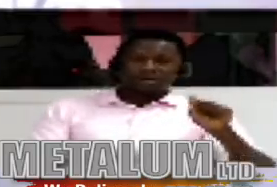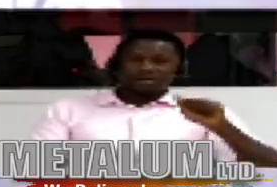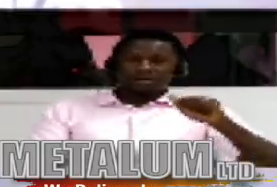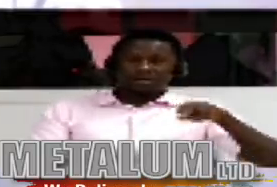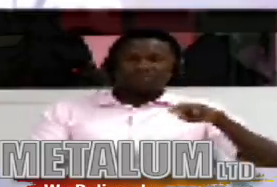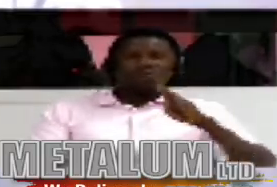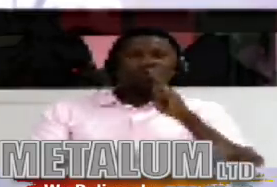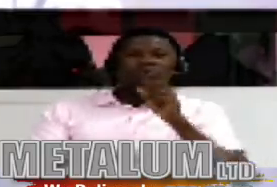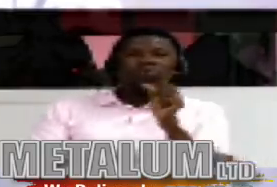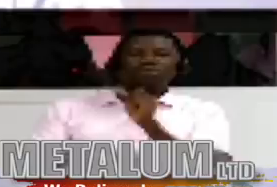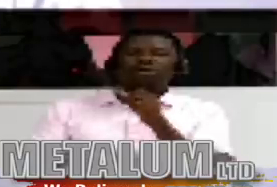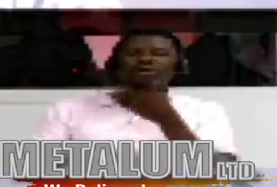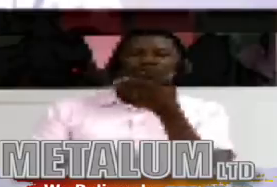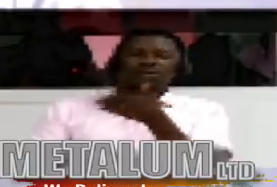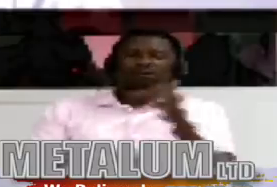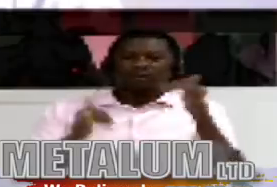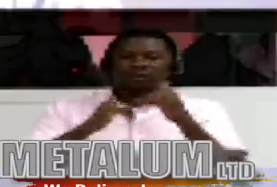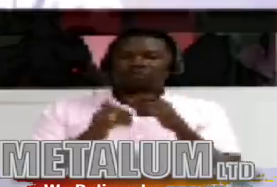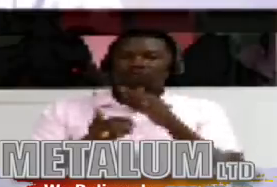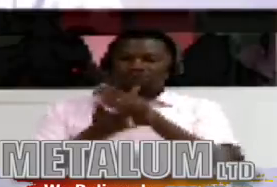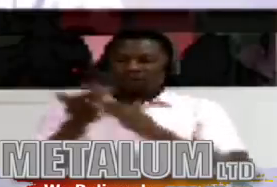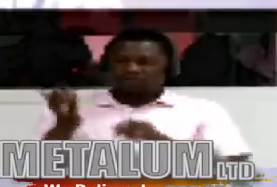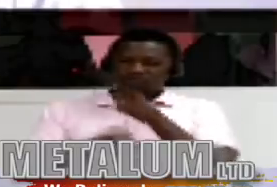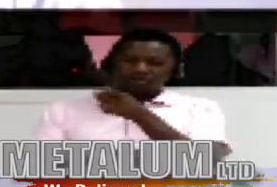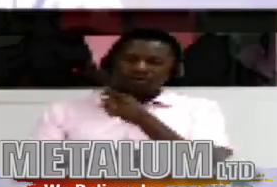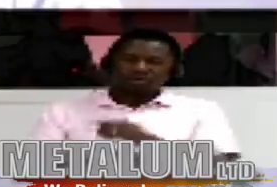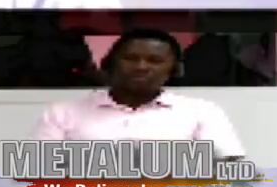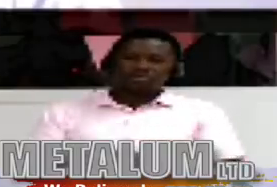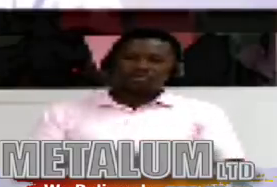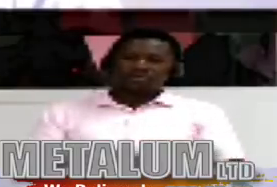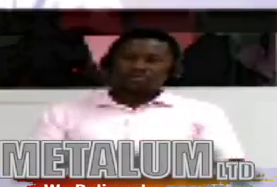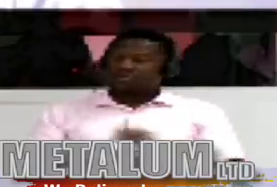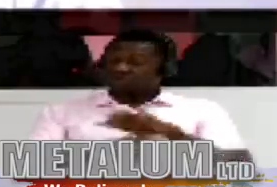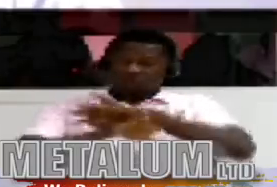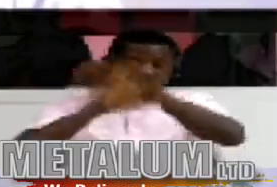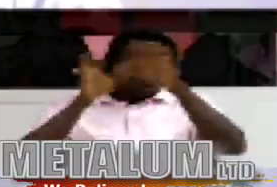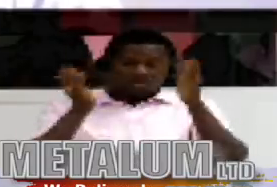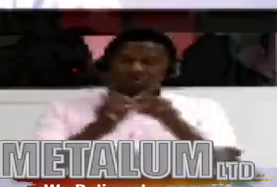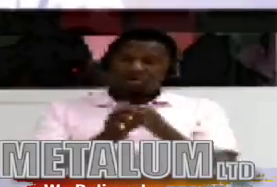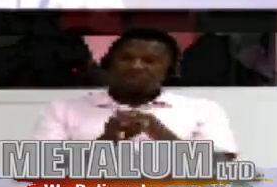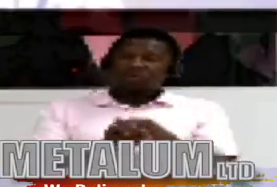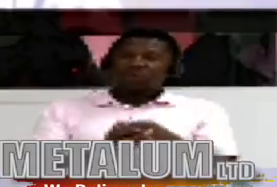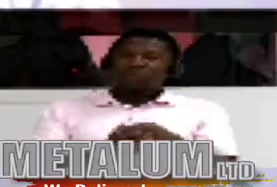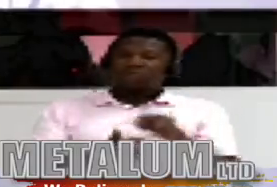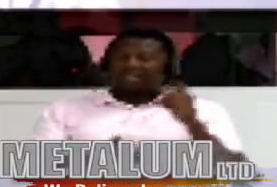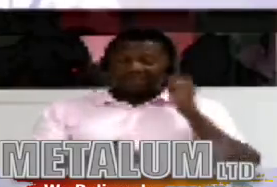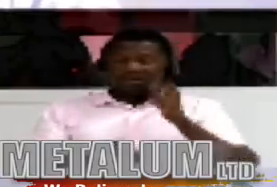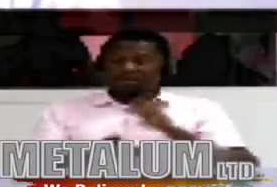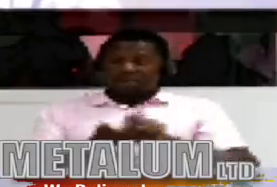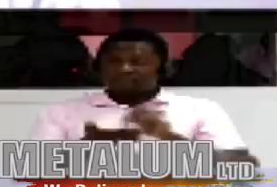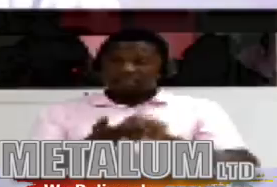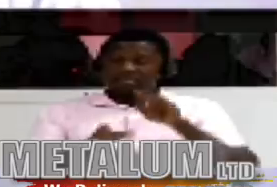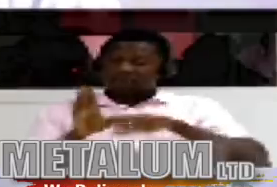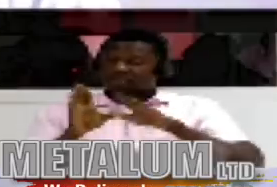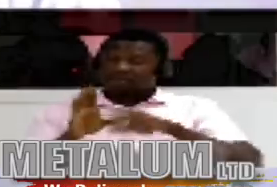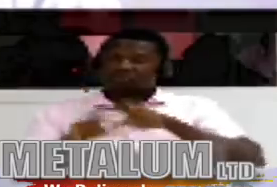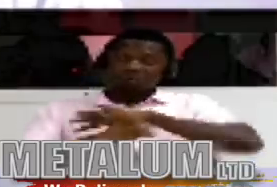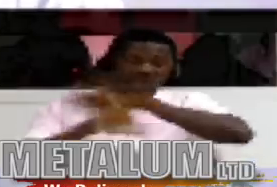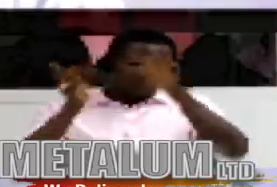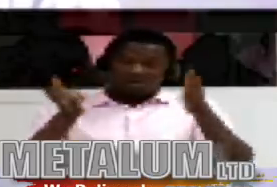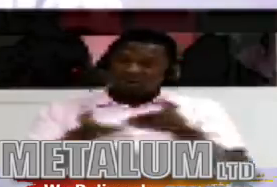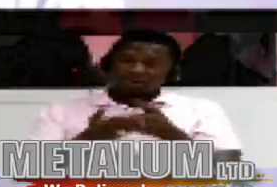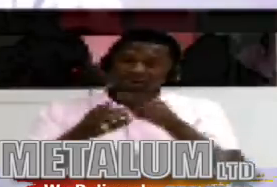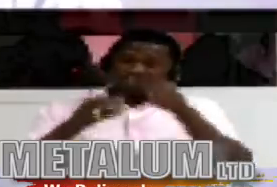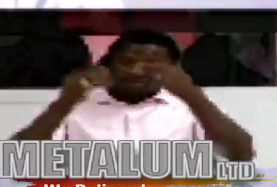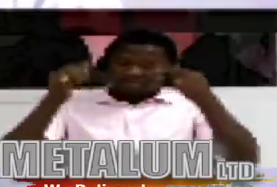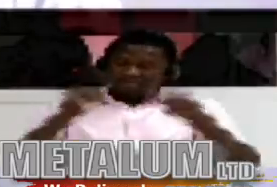you? Almost all the executive members of the sub-union, some main union executive members were also there,